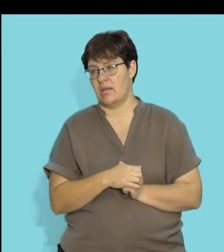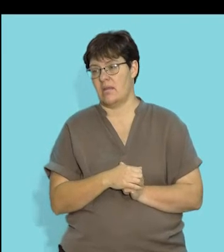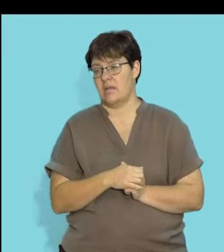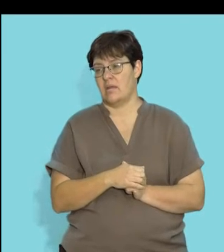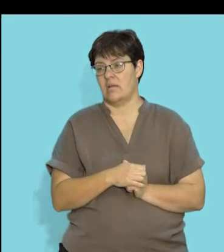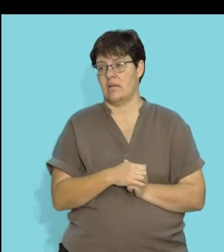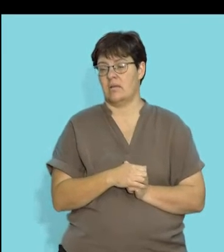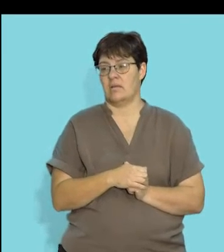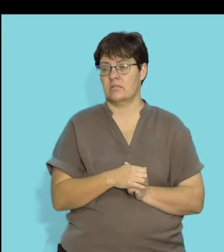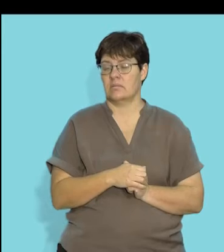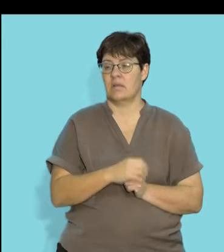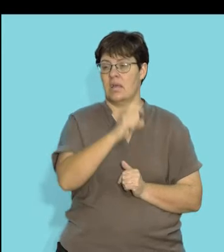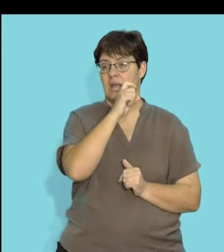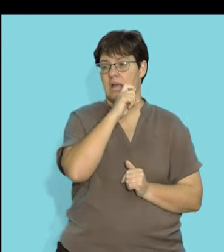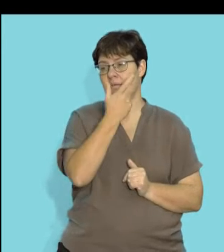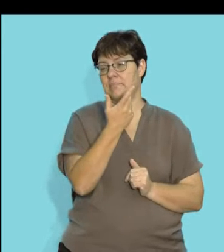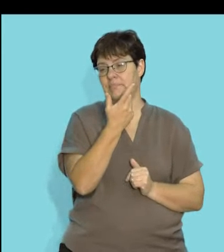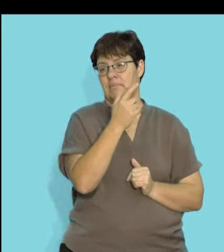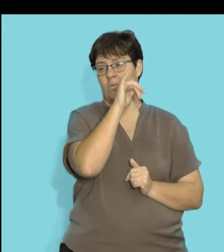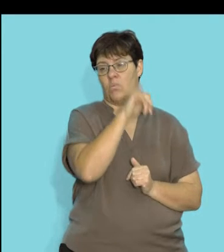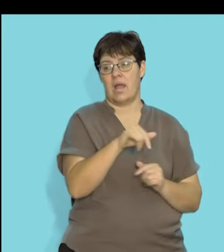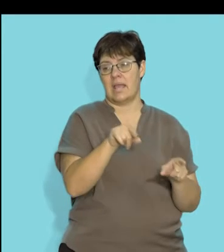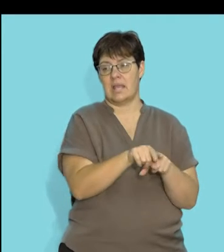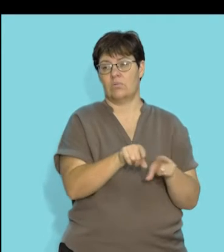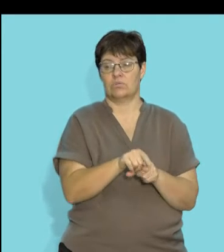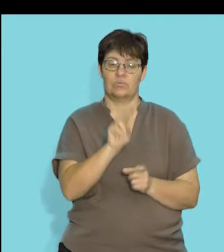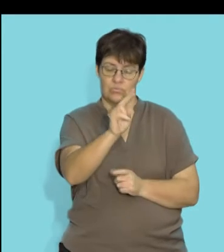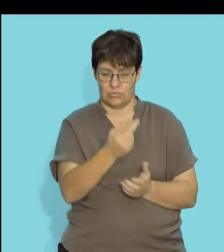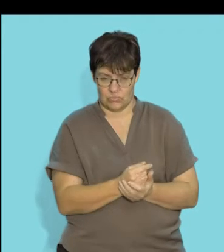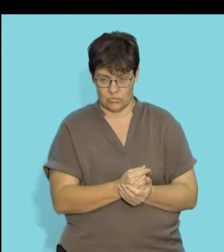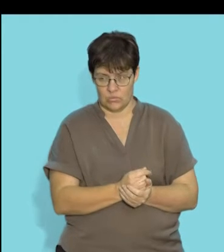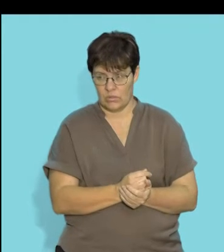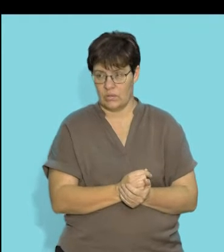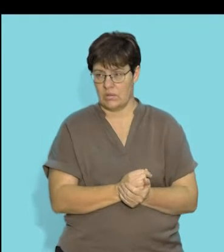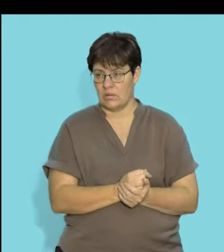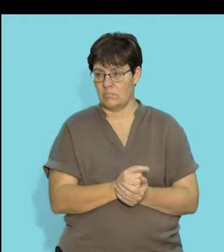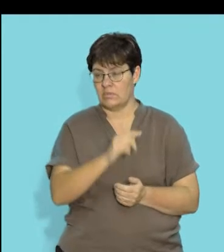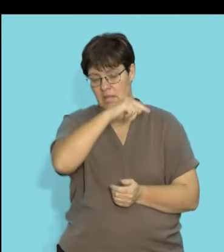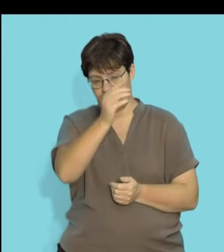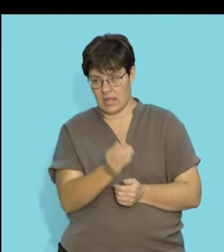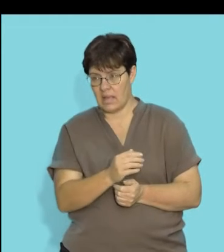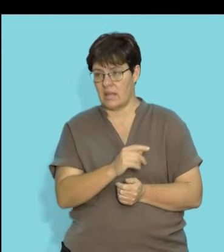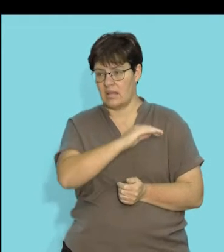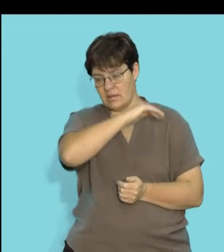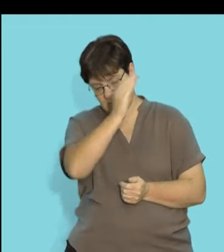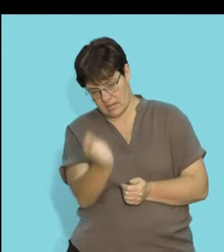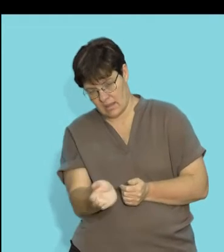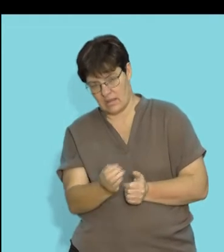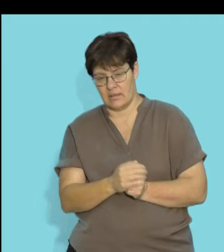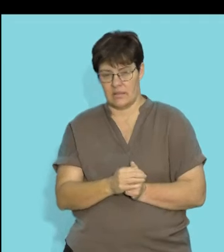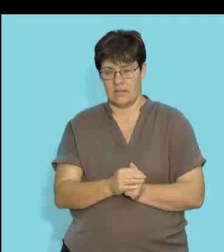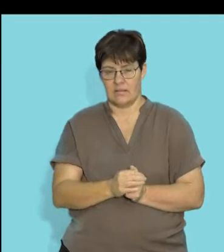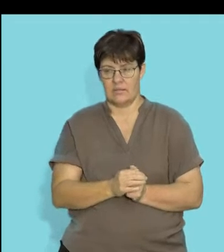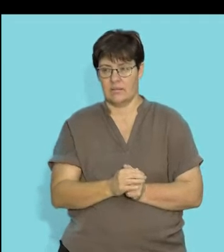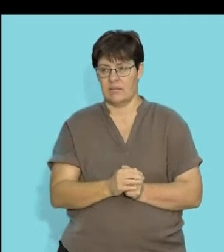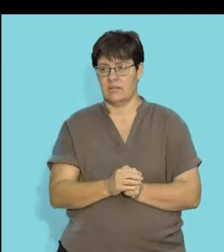to 1 and the horizontal there at y equal to 2. So it means it will be there